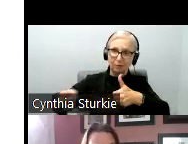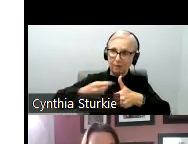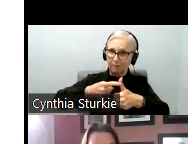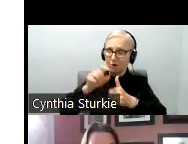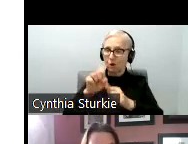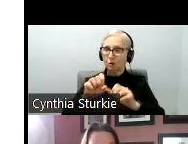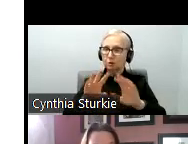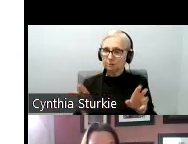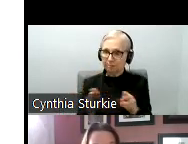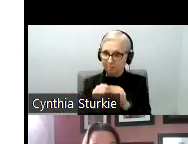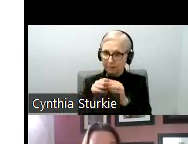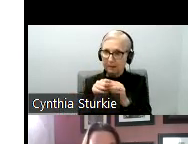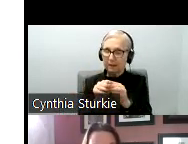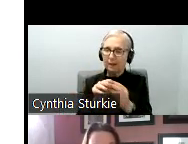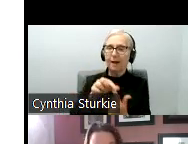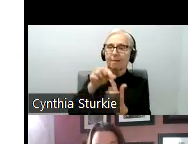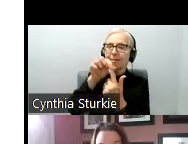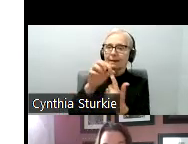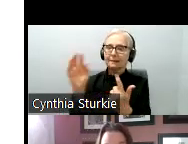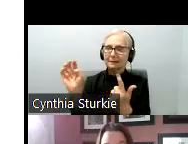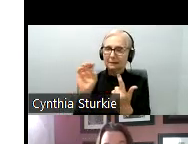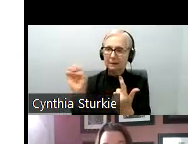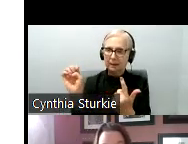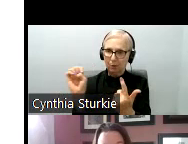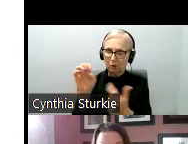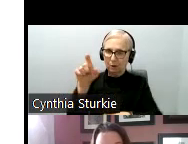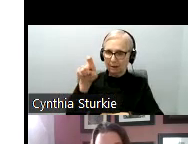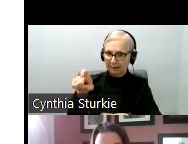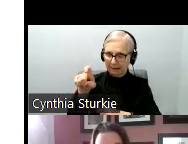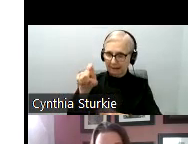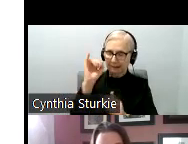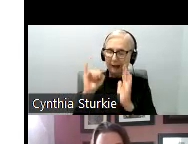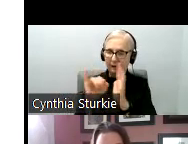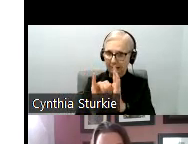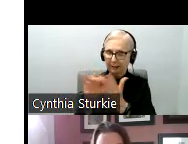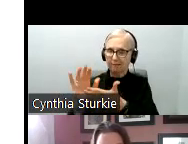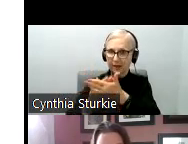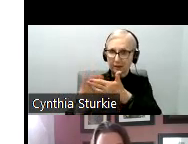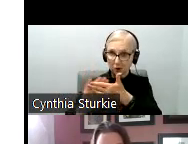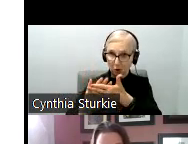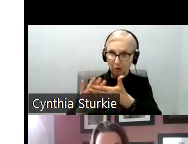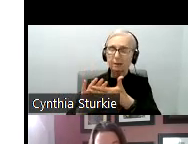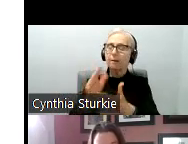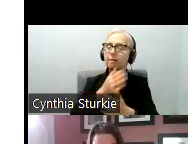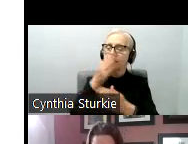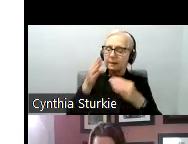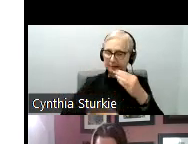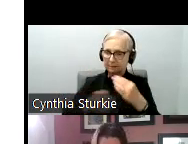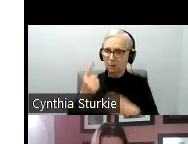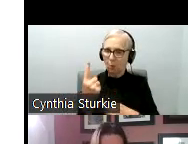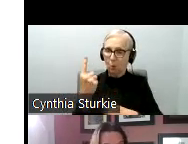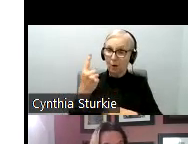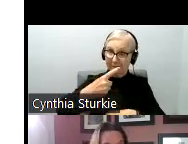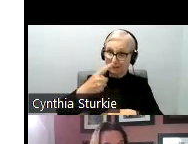session, unless there's an urgent need identified in screening, and then that initial assessment is completed within 1 calendar